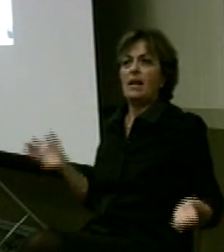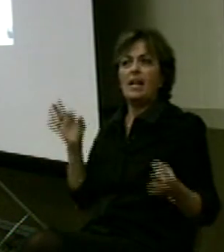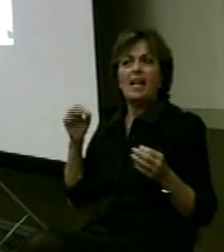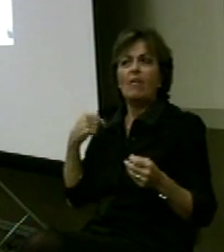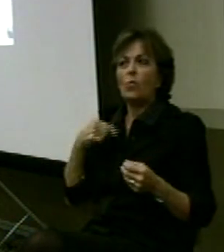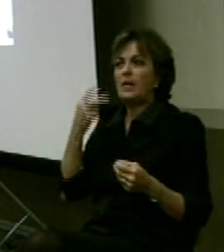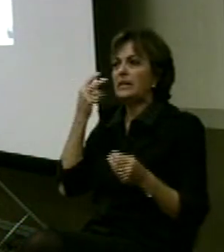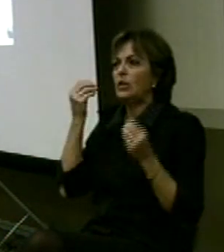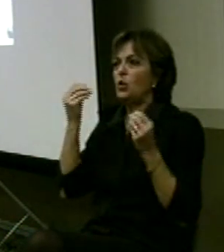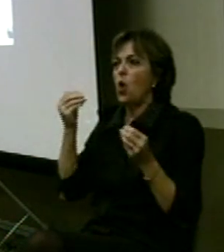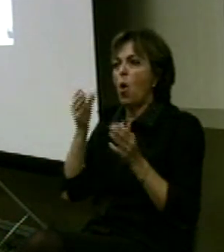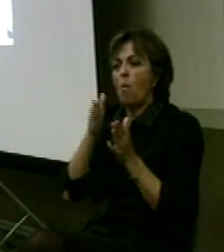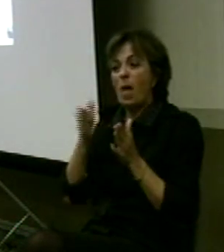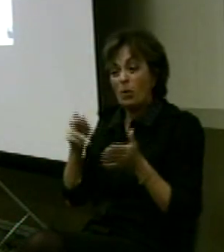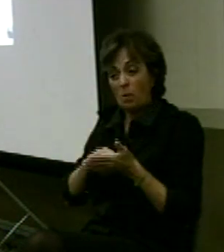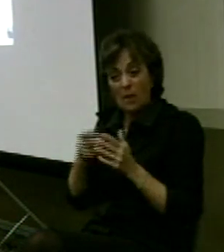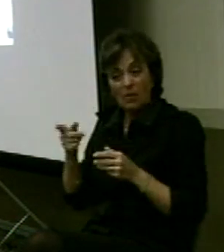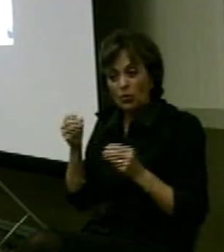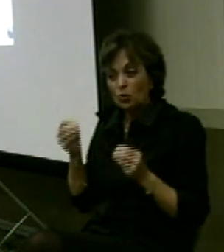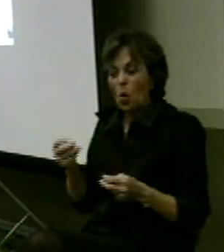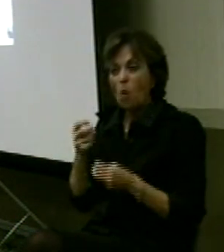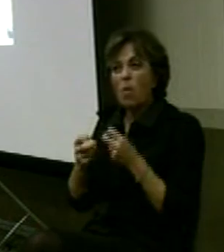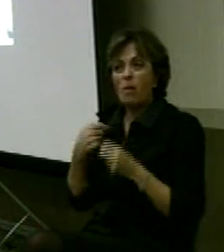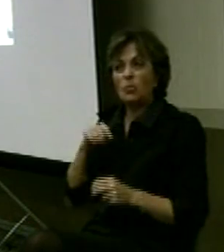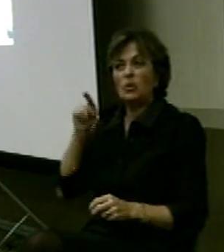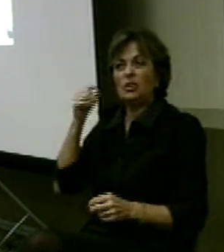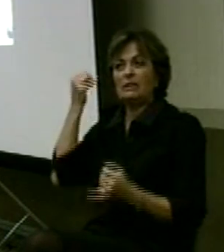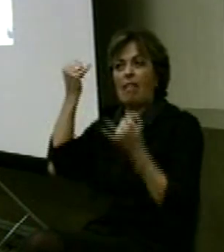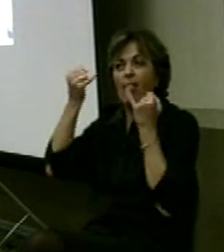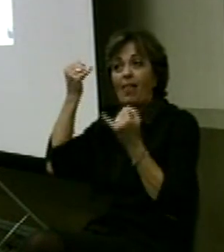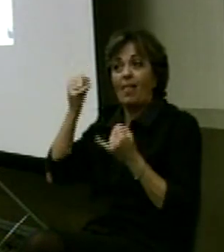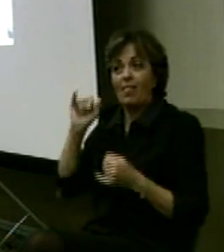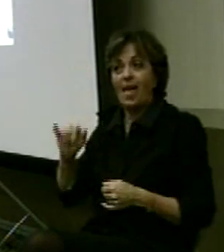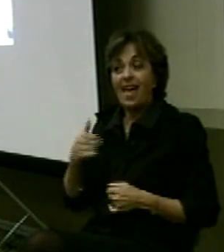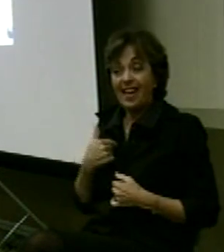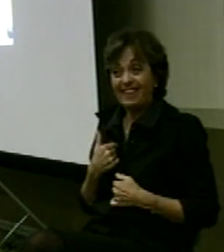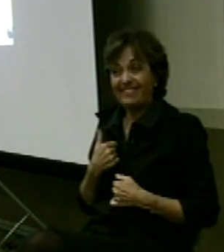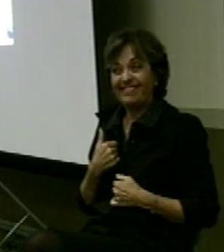see a pattern? Does that mean they really have no problems? We just think they do?